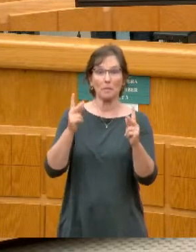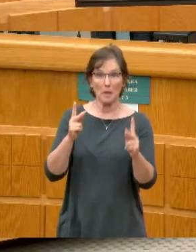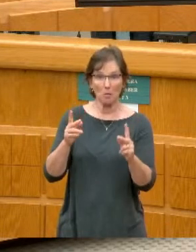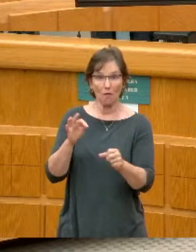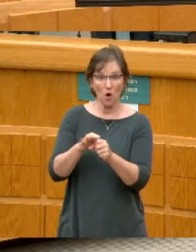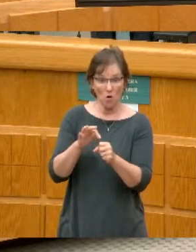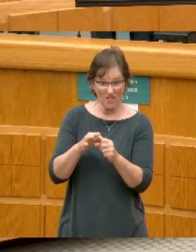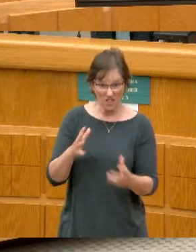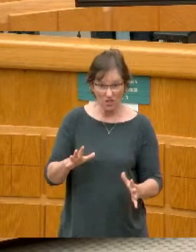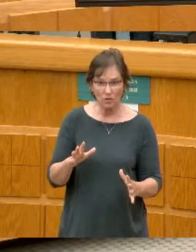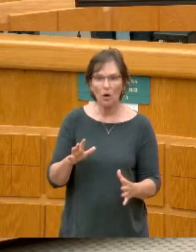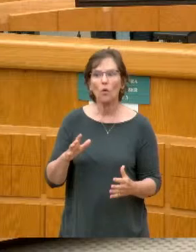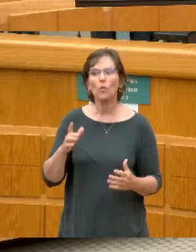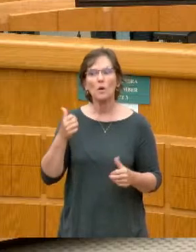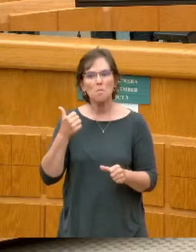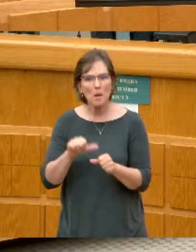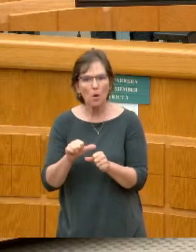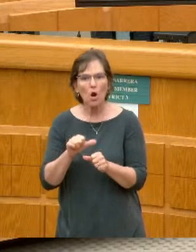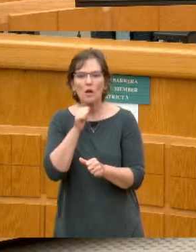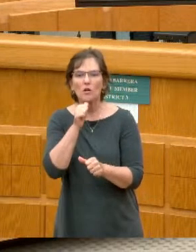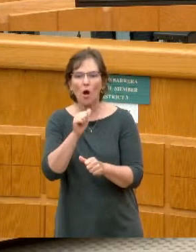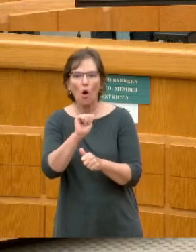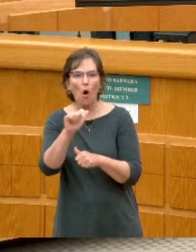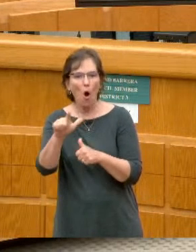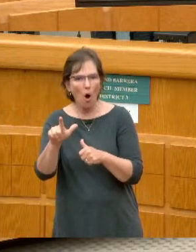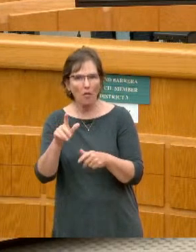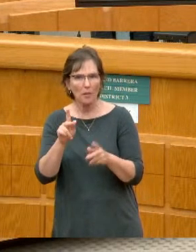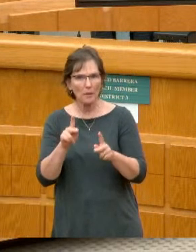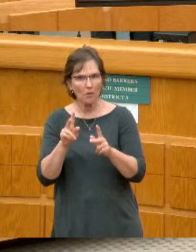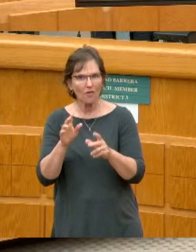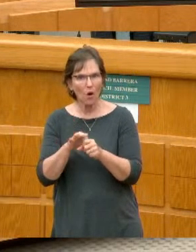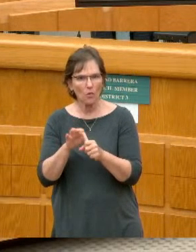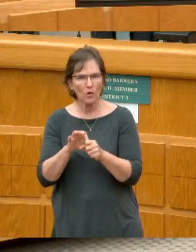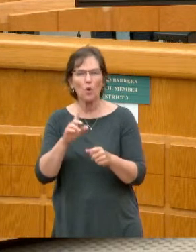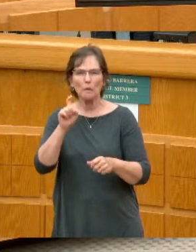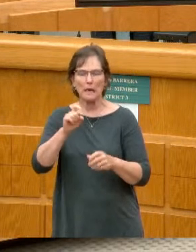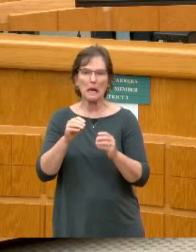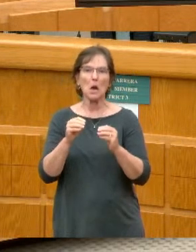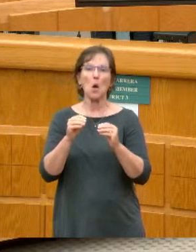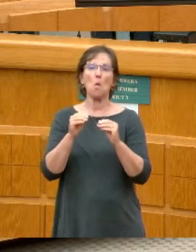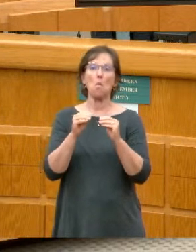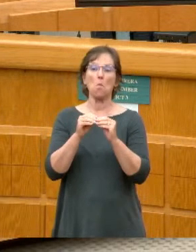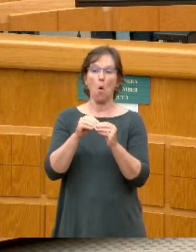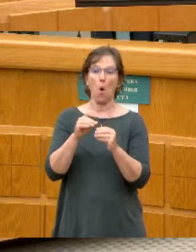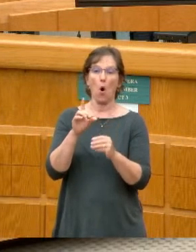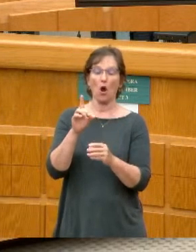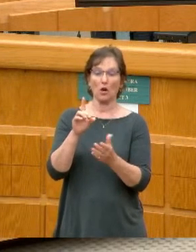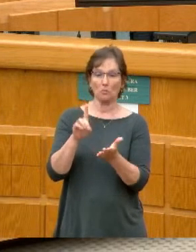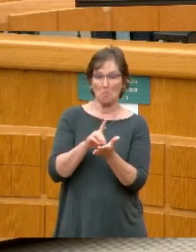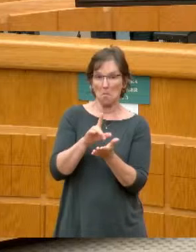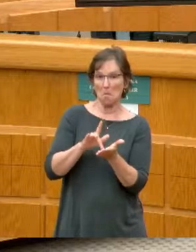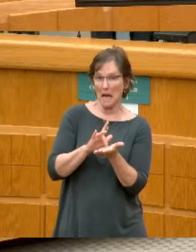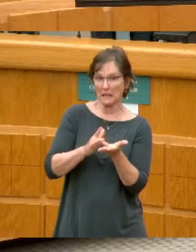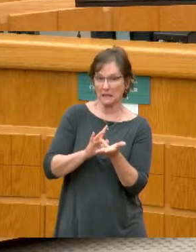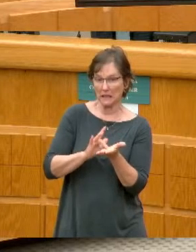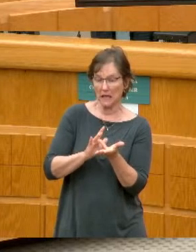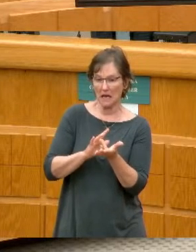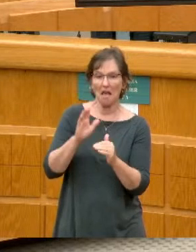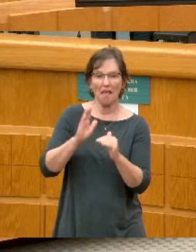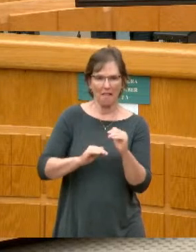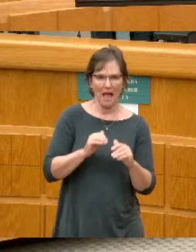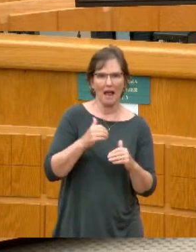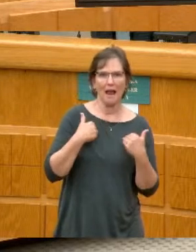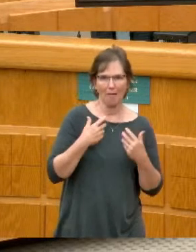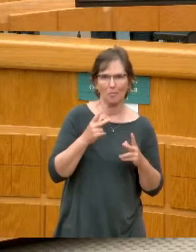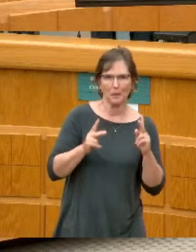that, again, would be spread across our entire country. Remember our election. Remember how many people voted, okay? There's more people in the country than there